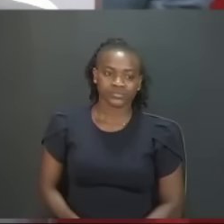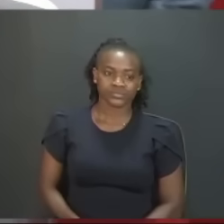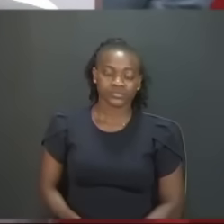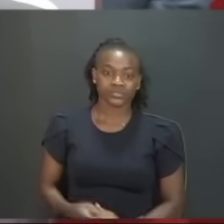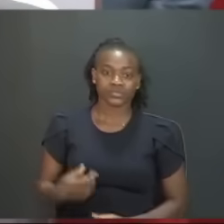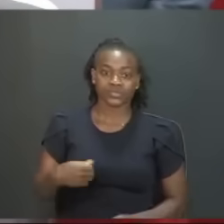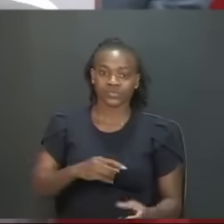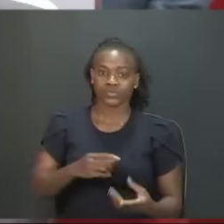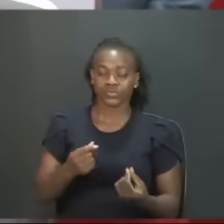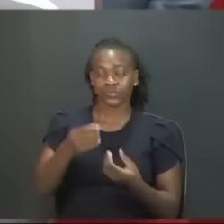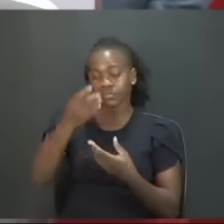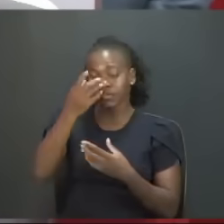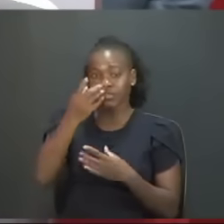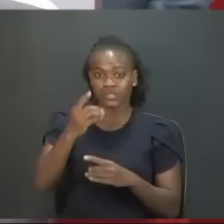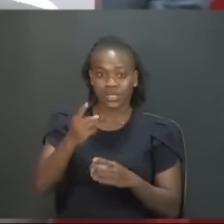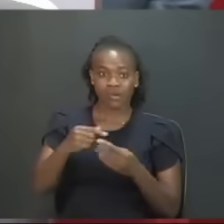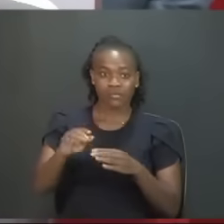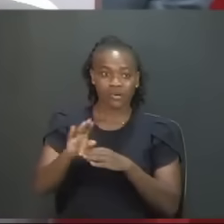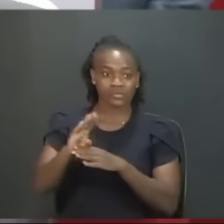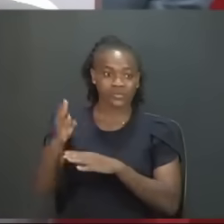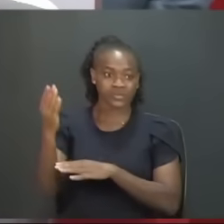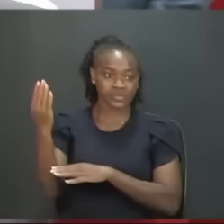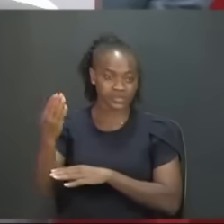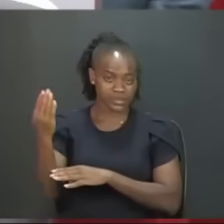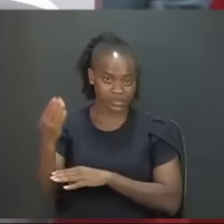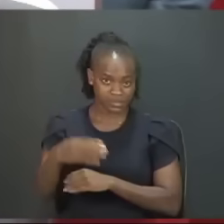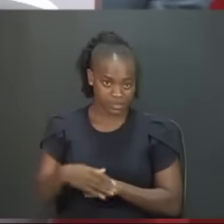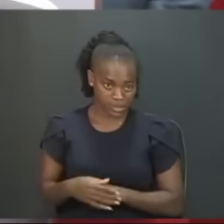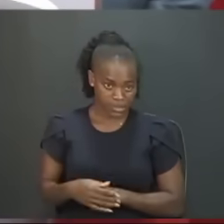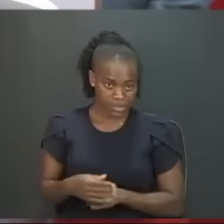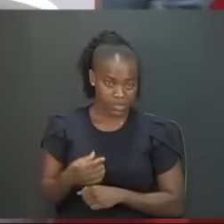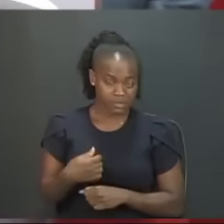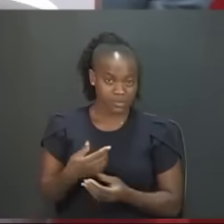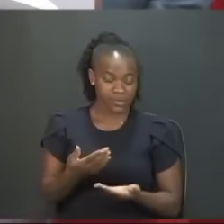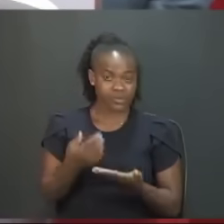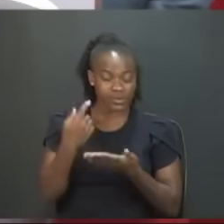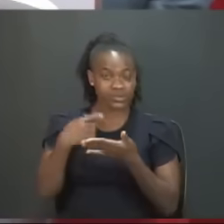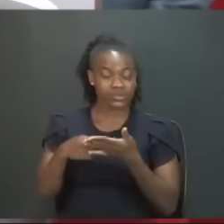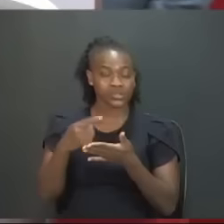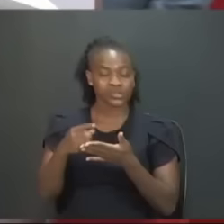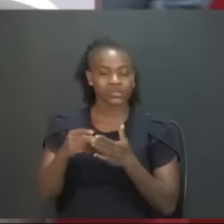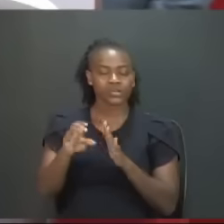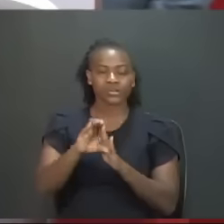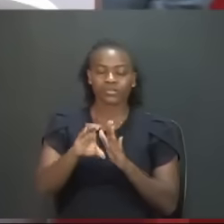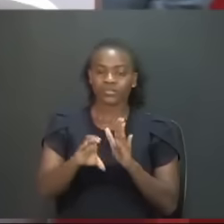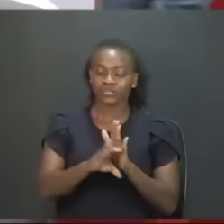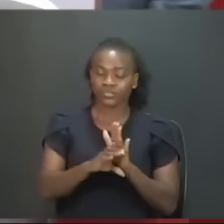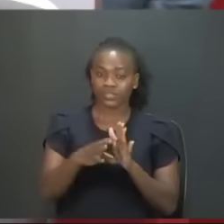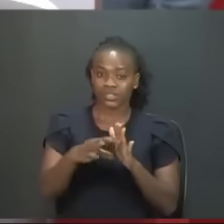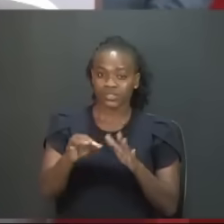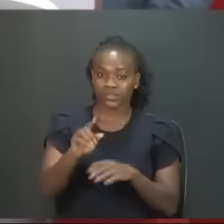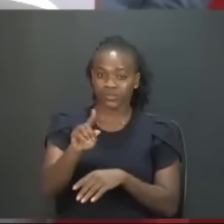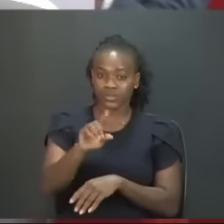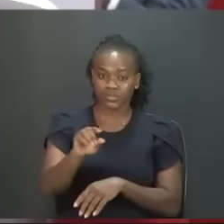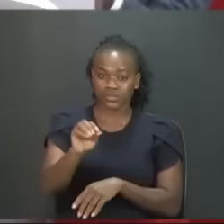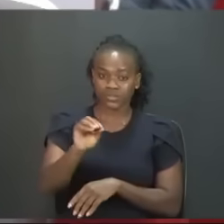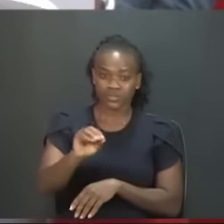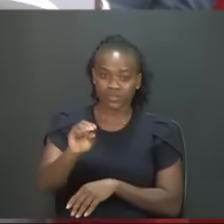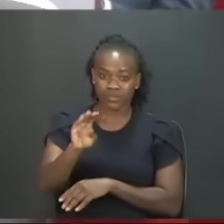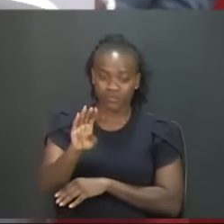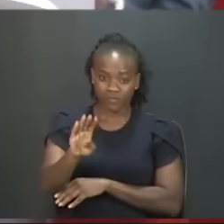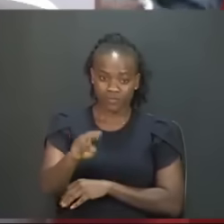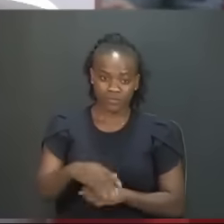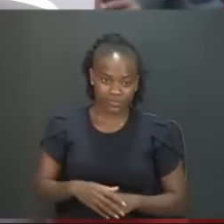the decision on the business statement, I want to refer you to the Constitution in Article 104. And